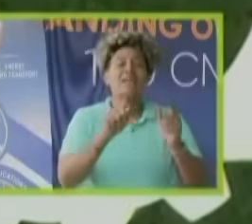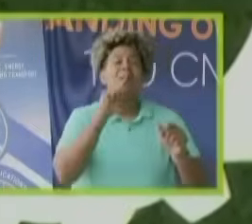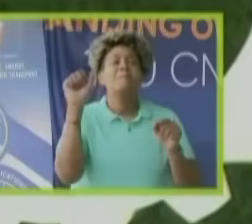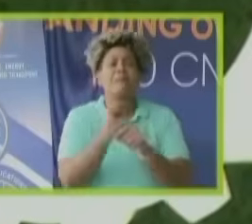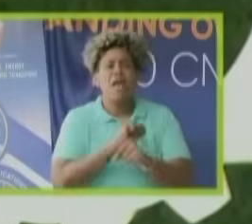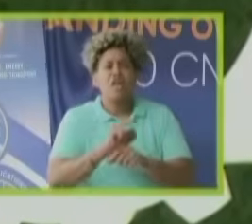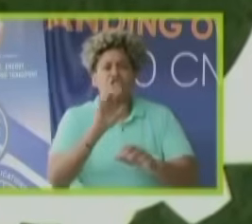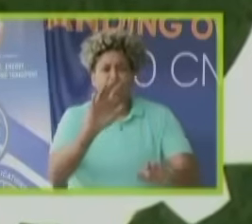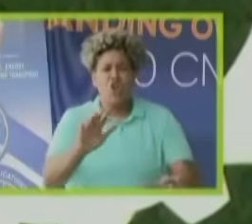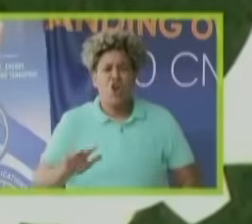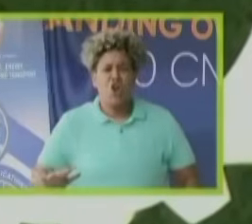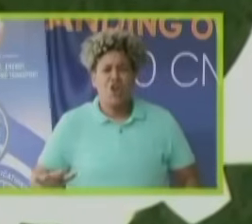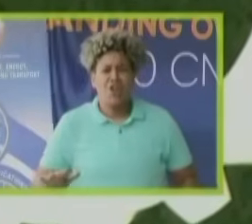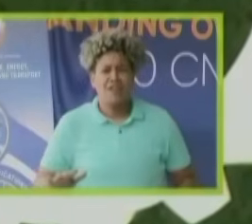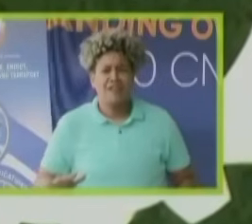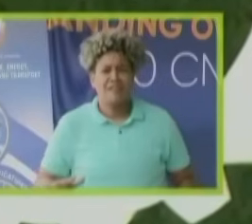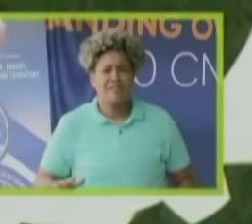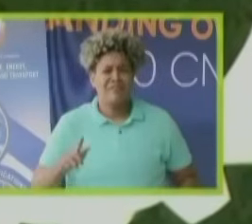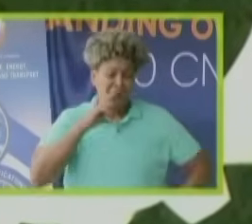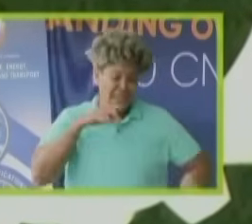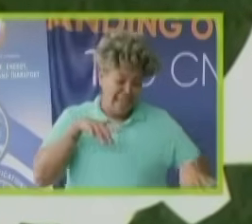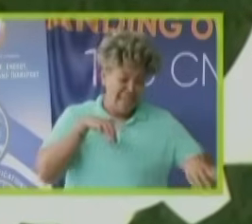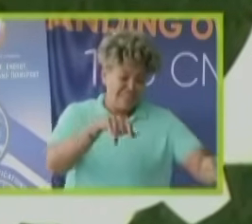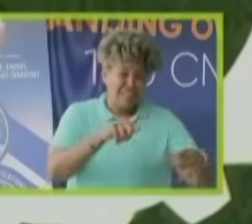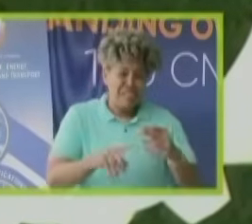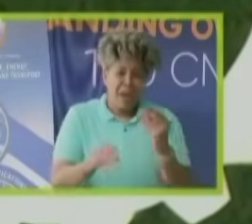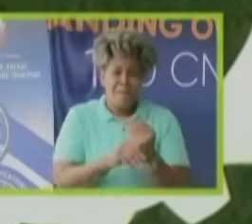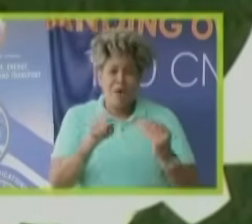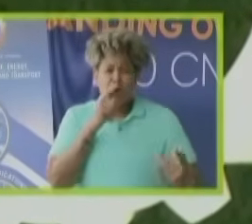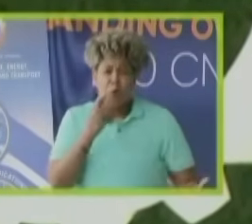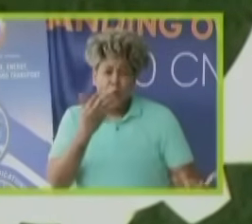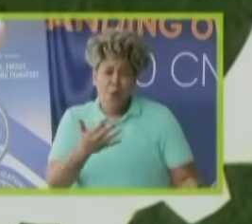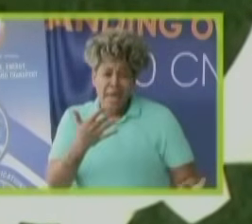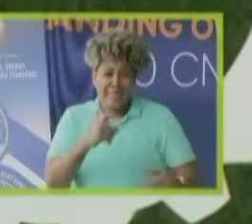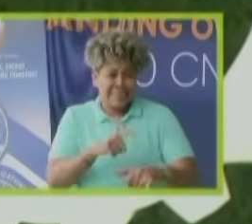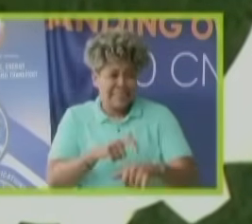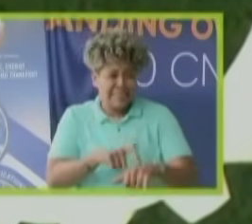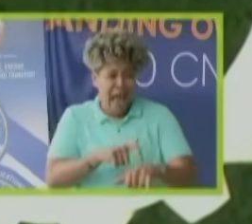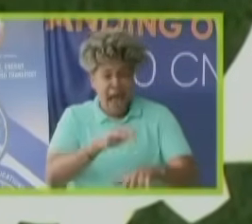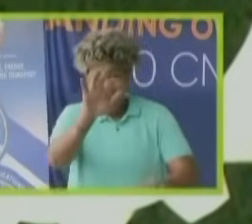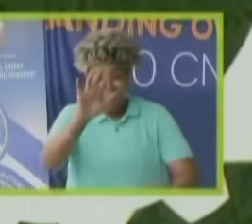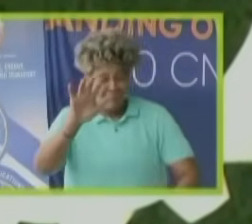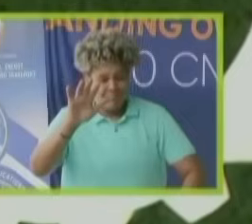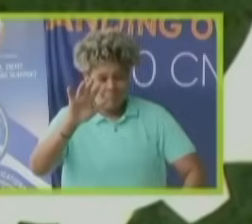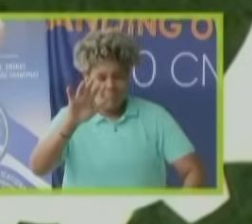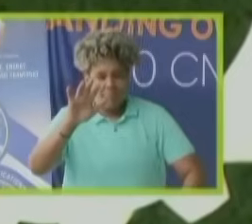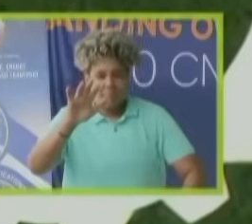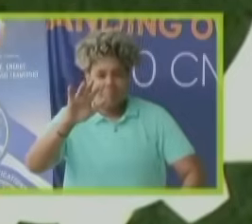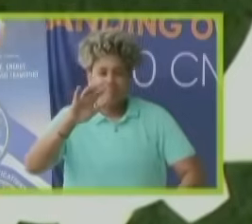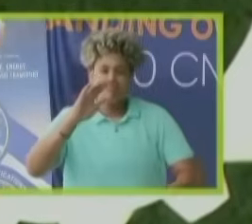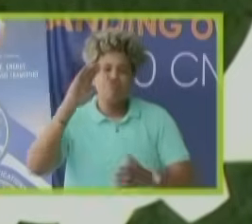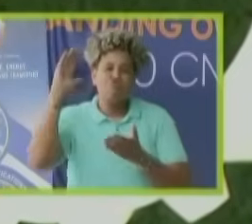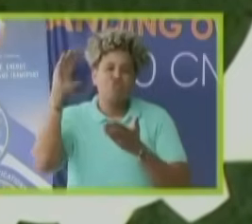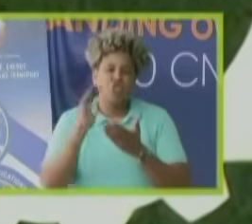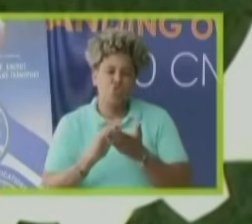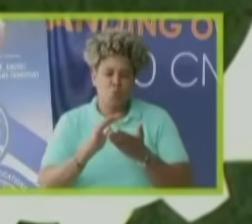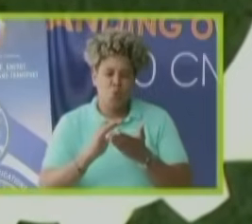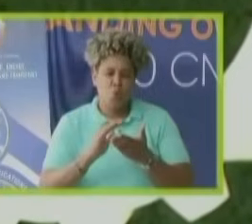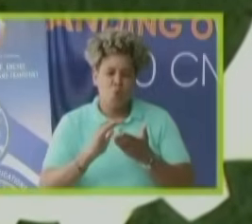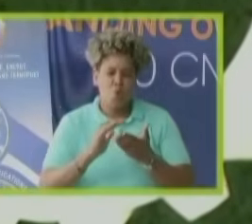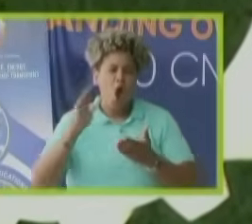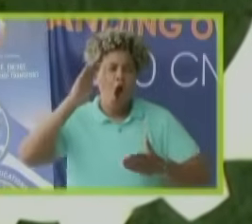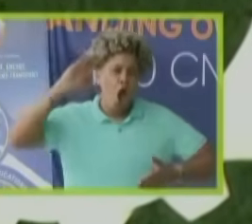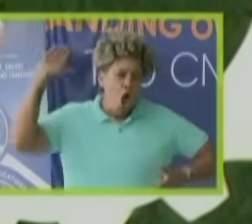sure that the efficiency and the wait time is reduced on